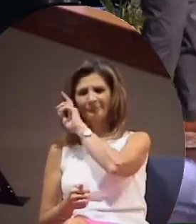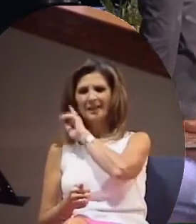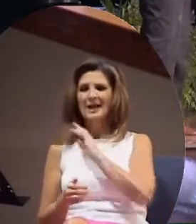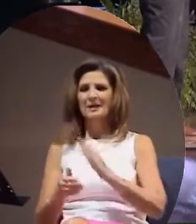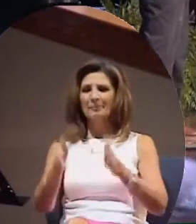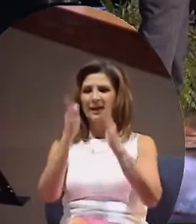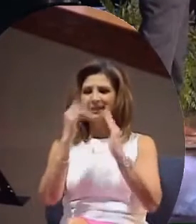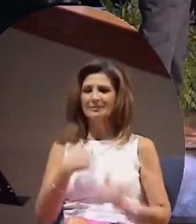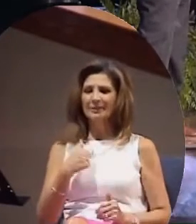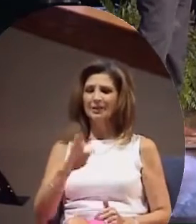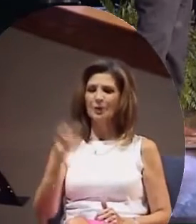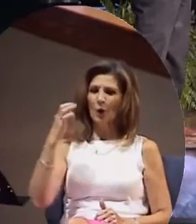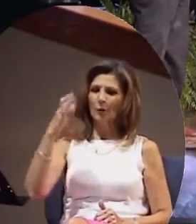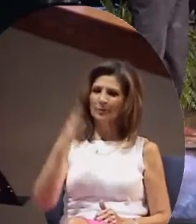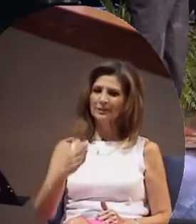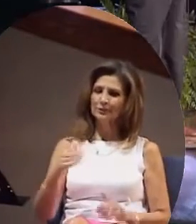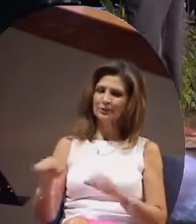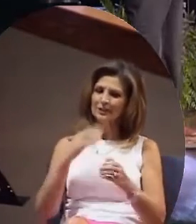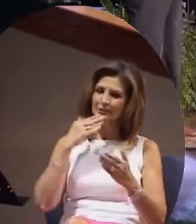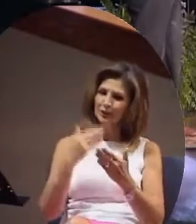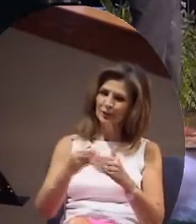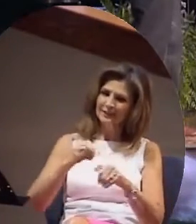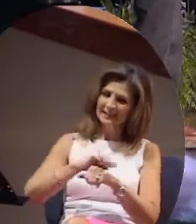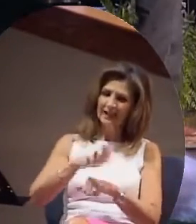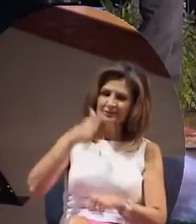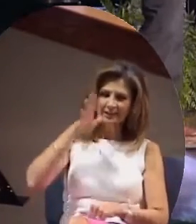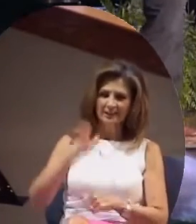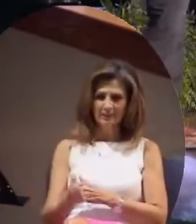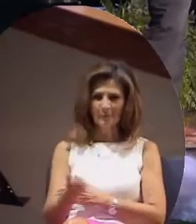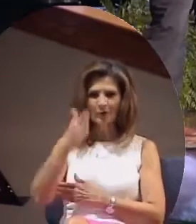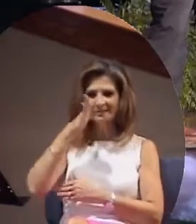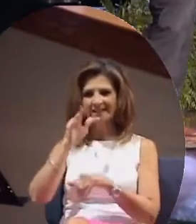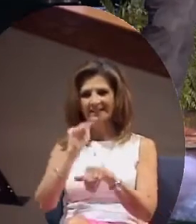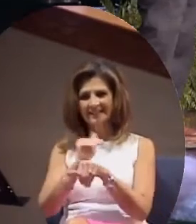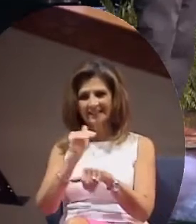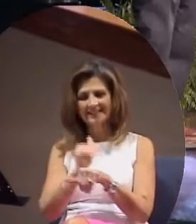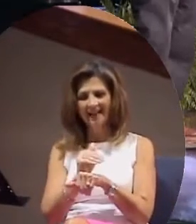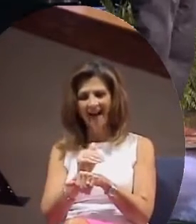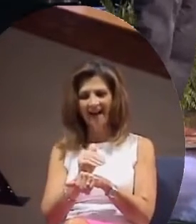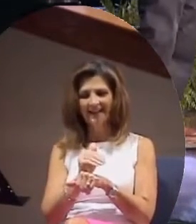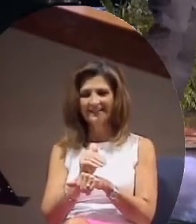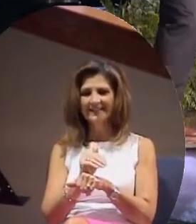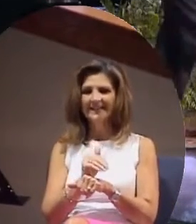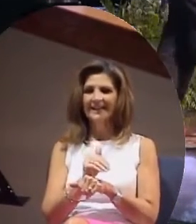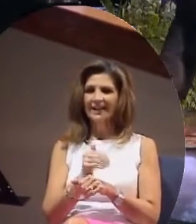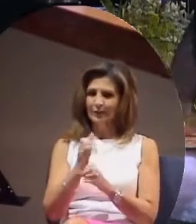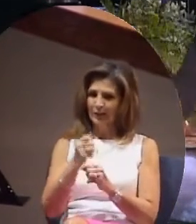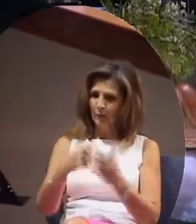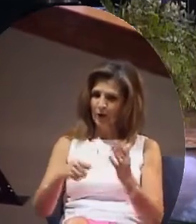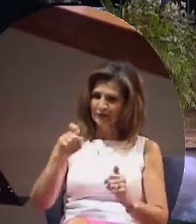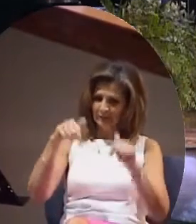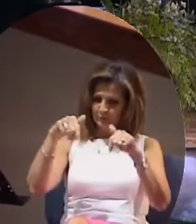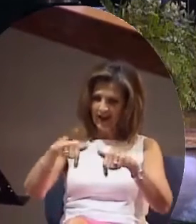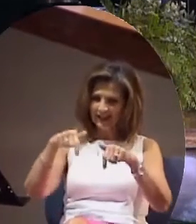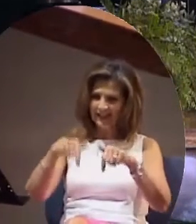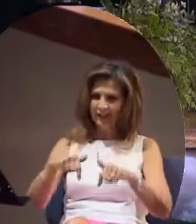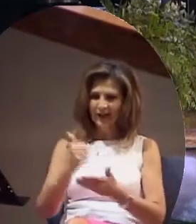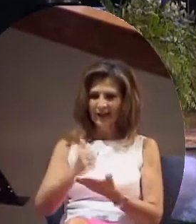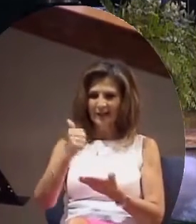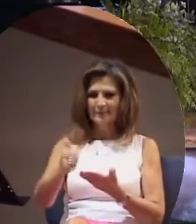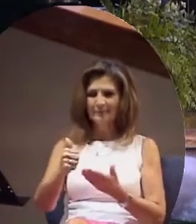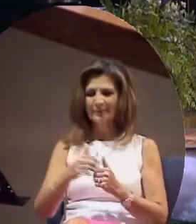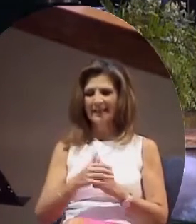preacher does a lot of good counseling right here Sunday morning, Sunday night, and Wednesday night. You'll get your best right here. Amen.